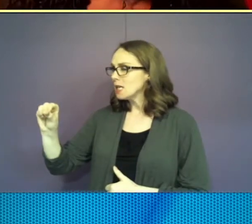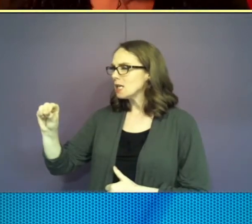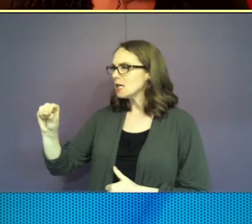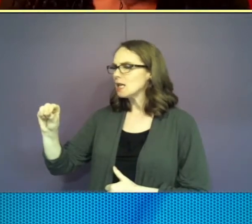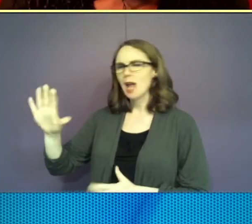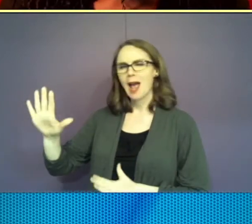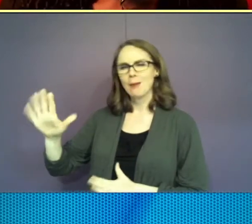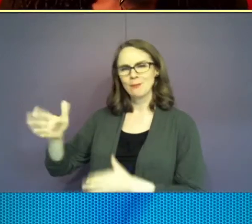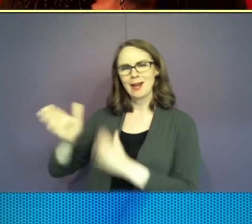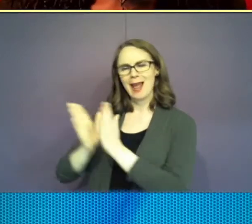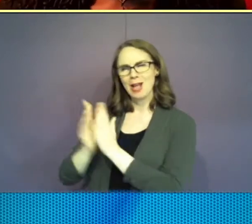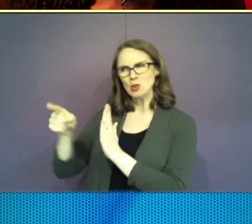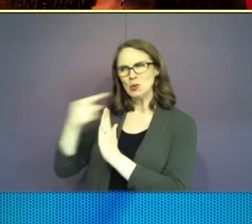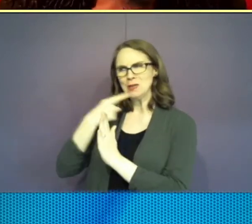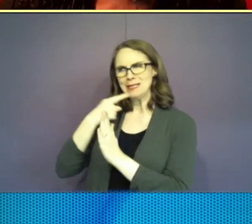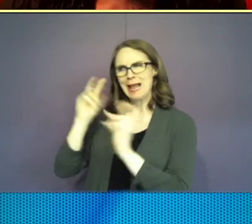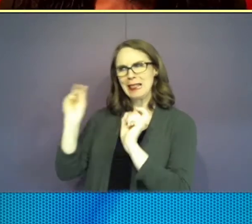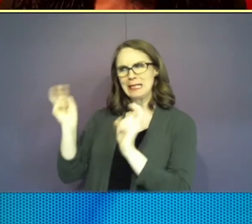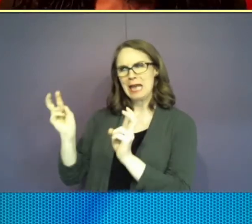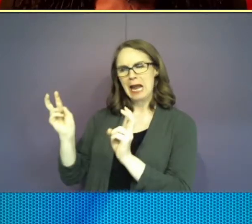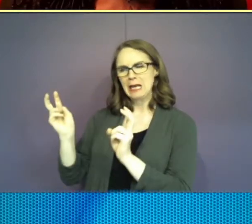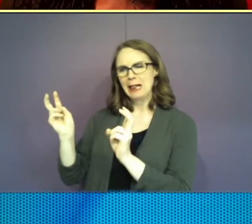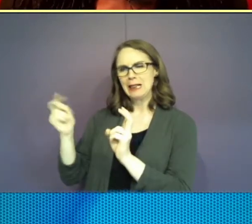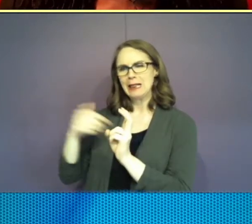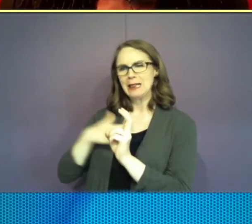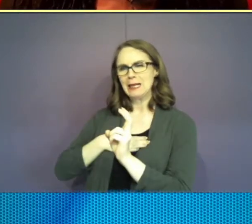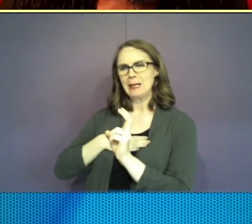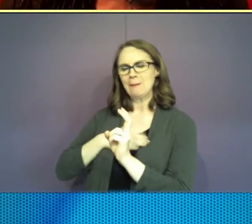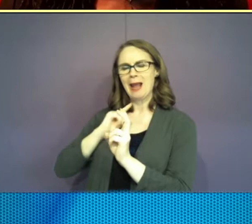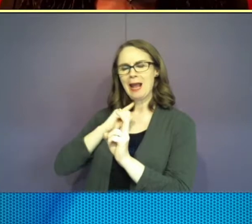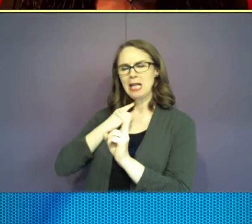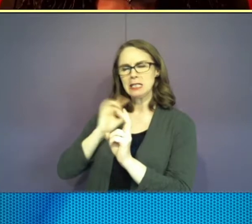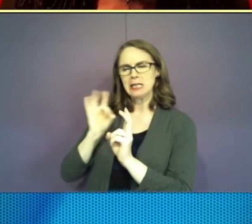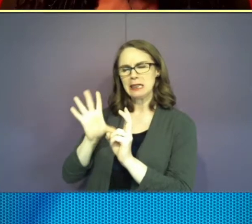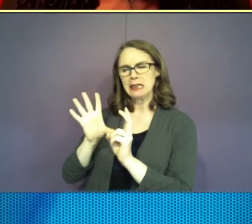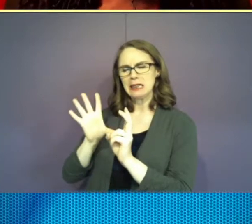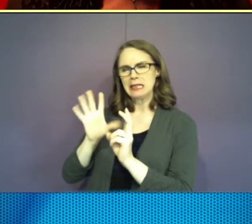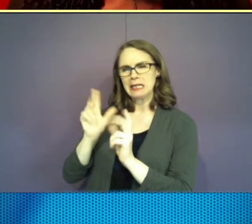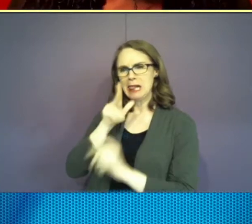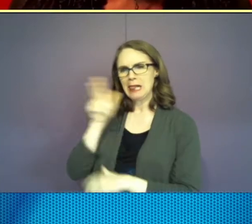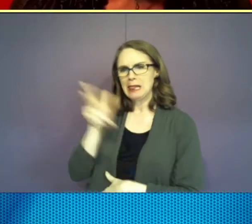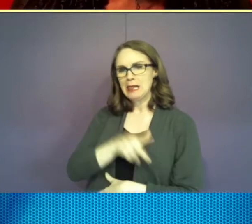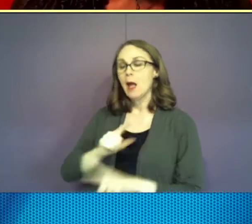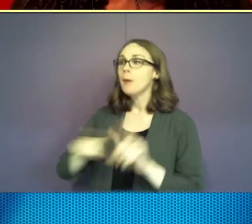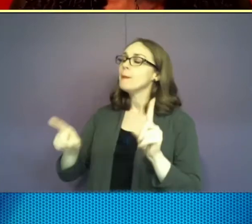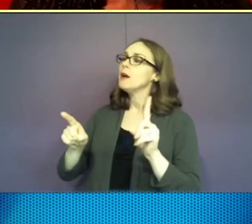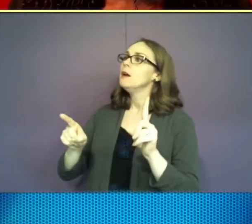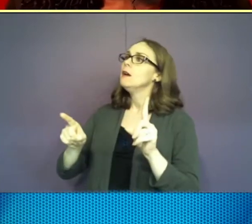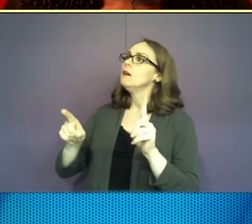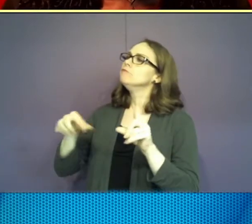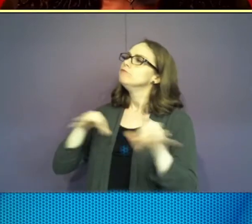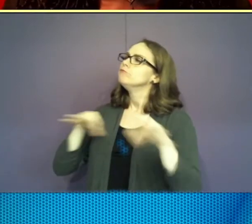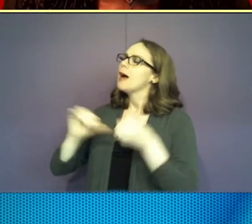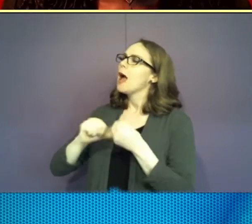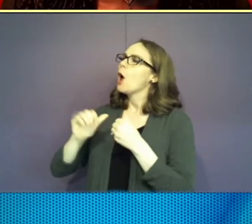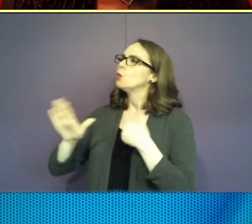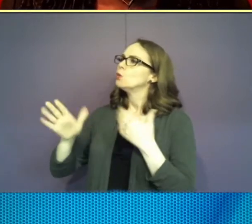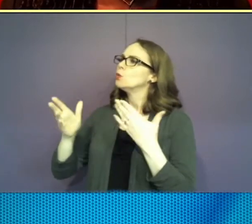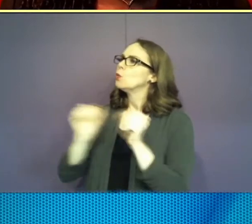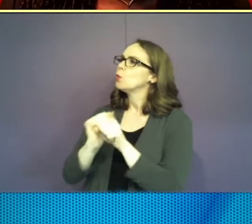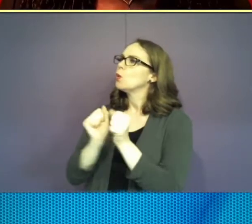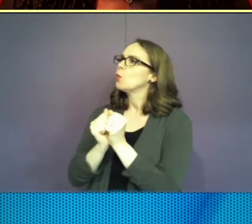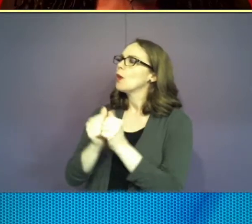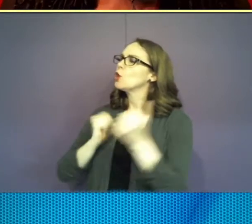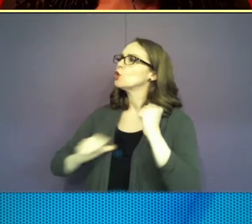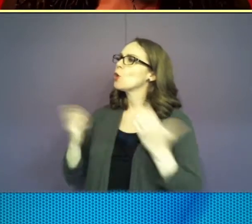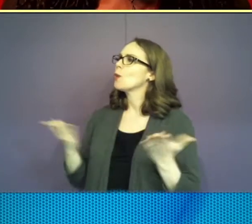going to ask you to say the title because my accent isn't very good, but tell us about how you came to work with the show